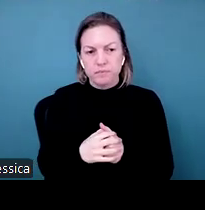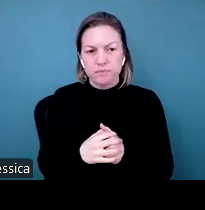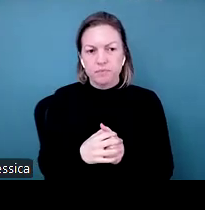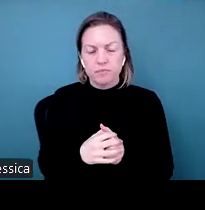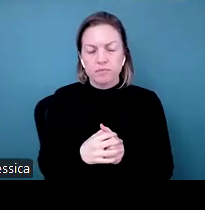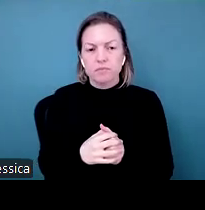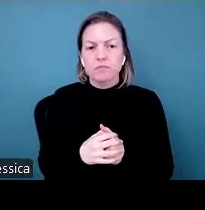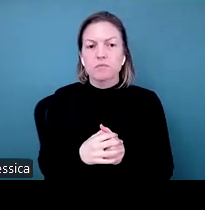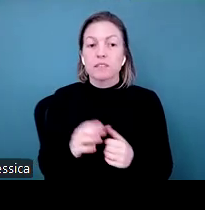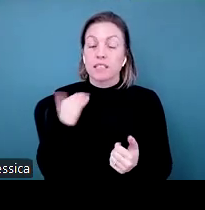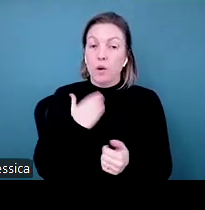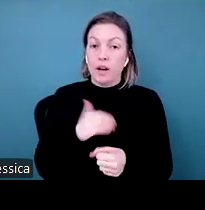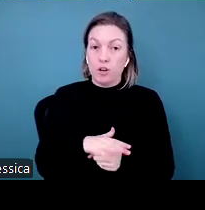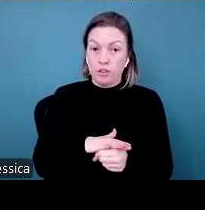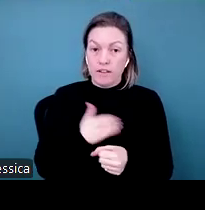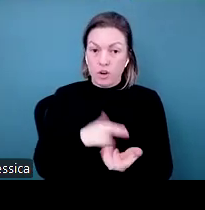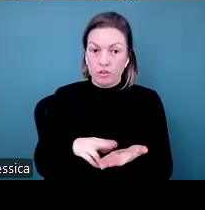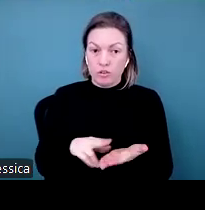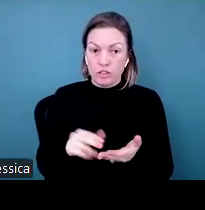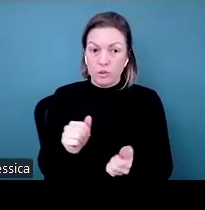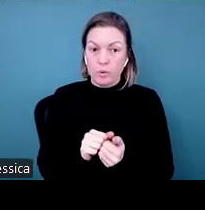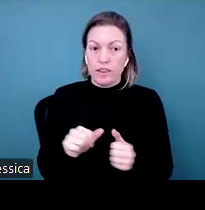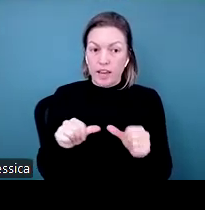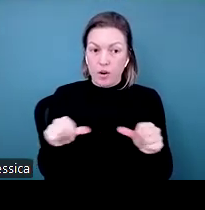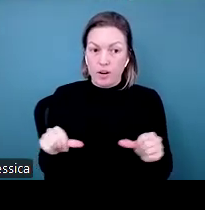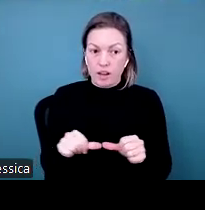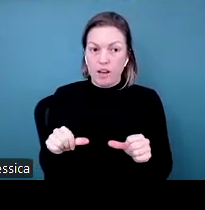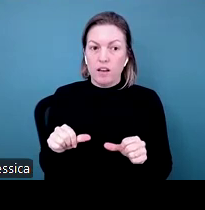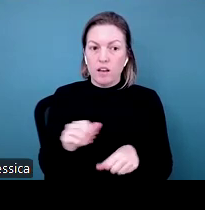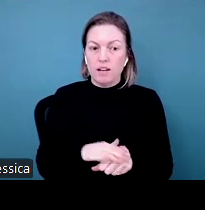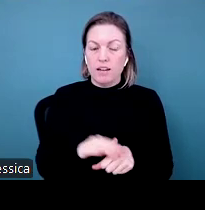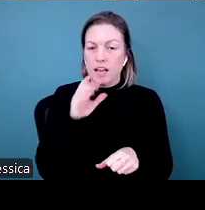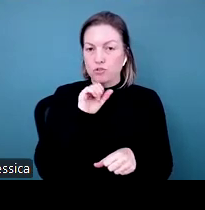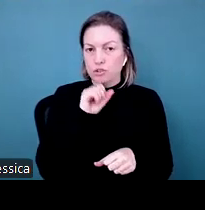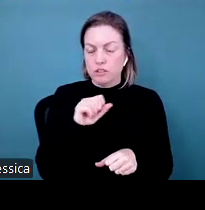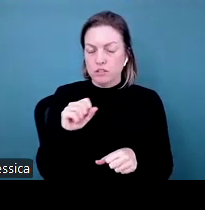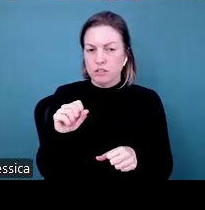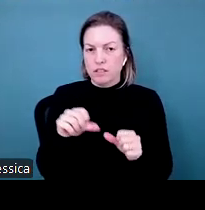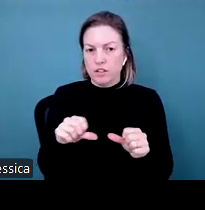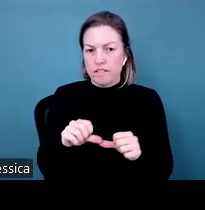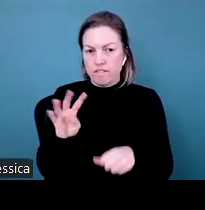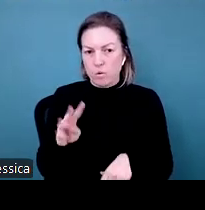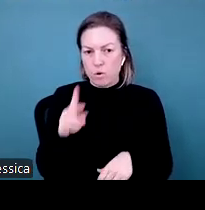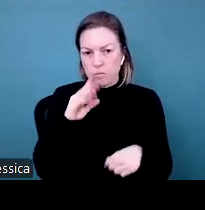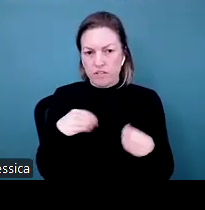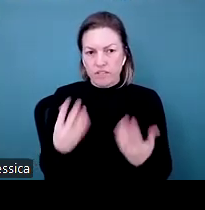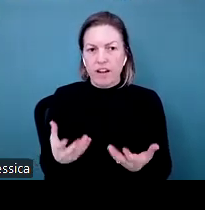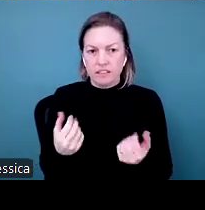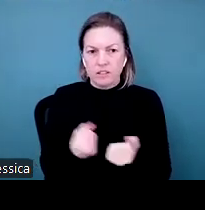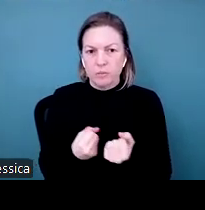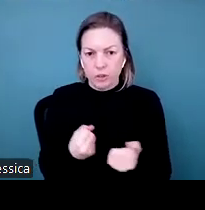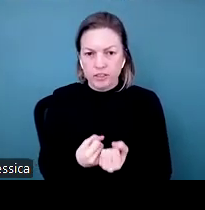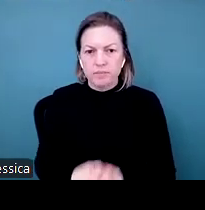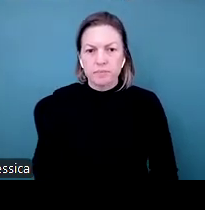with our area agency on aging, Area 4, to provide services and support in Placer, Sacramento, and Yolo